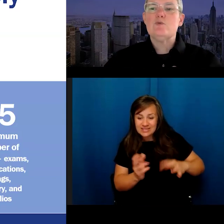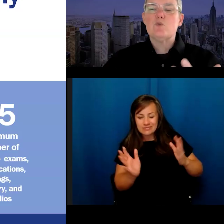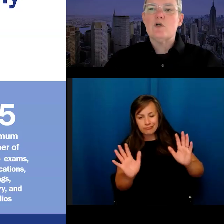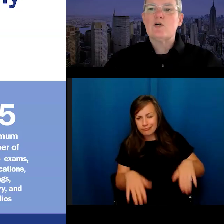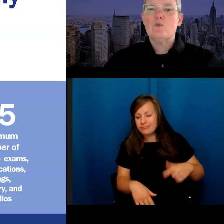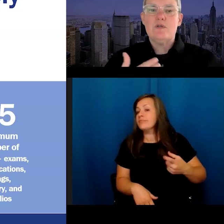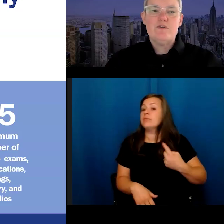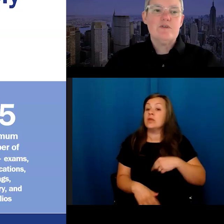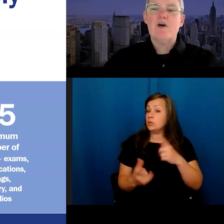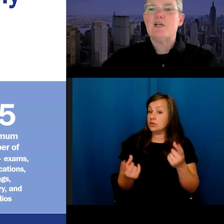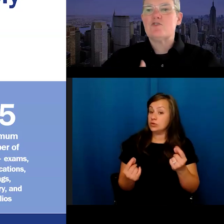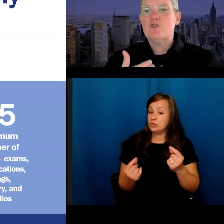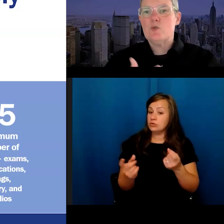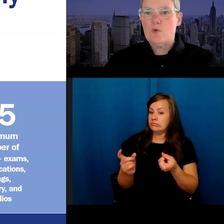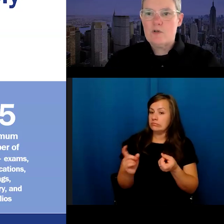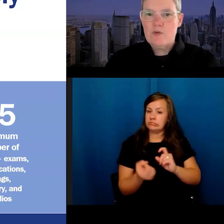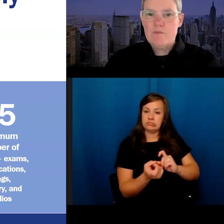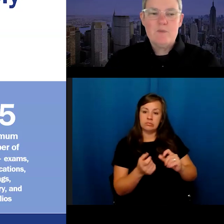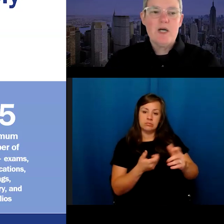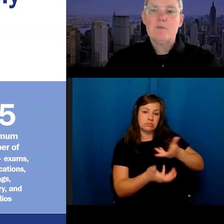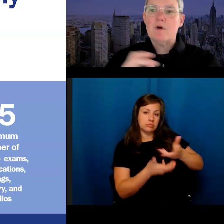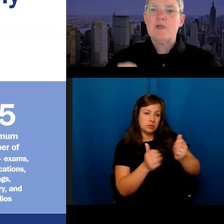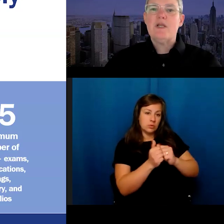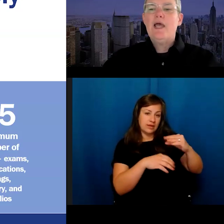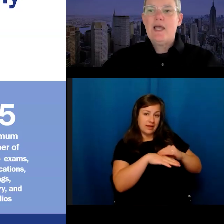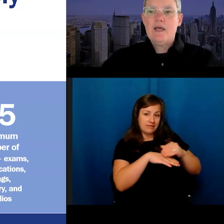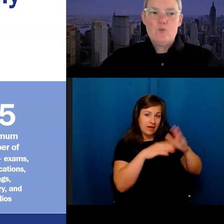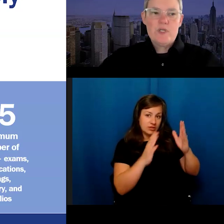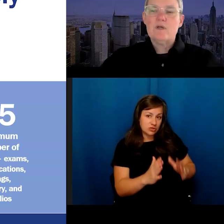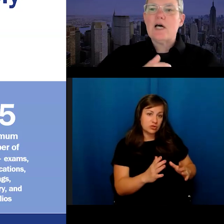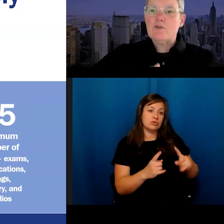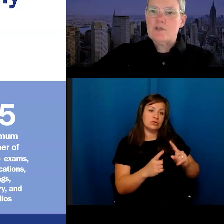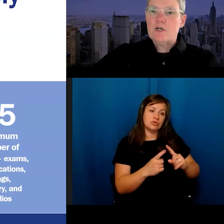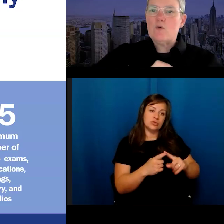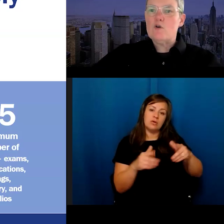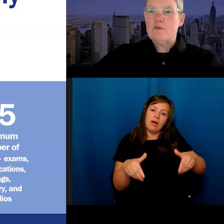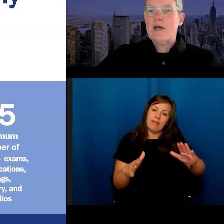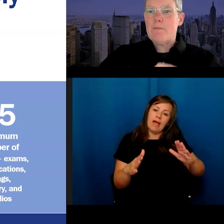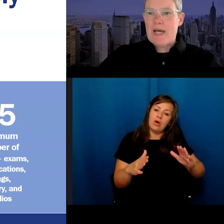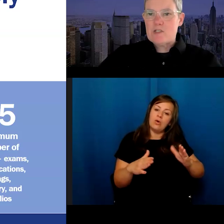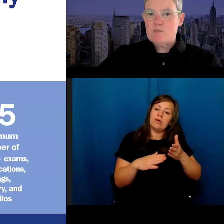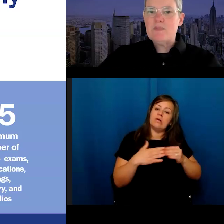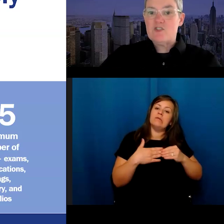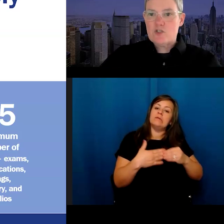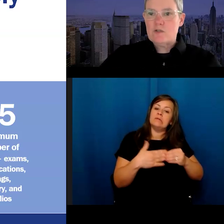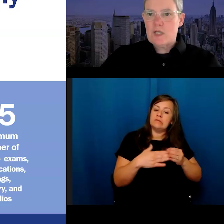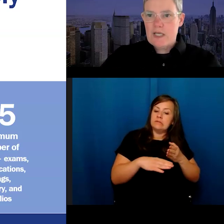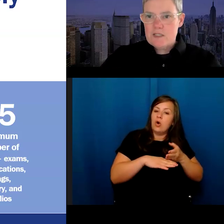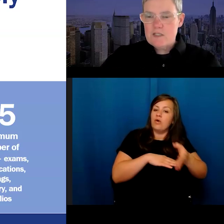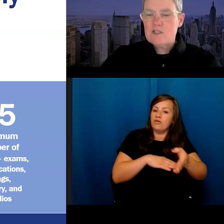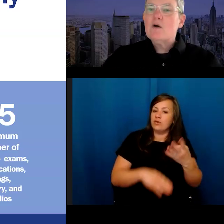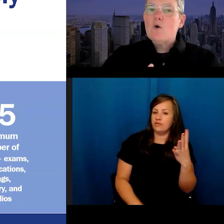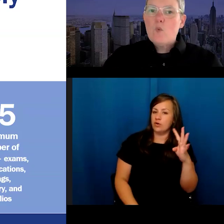would do is you would work with your advisor, you would work with me and my department, and we can allow you to go over that maximum in